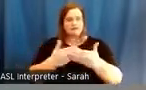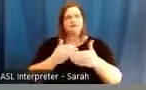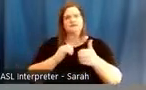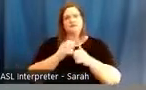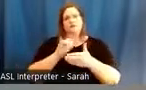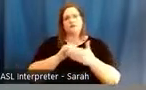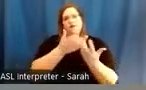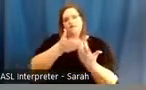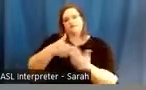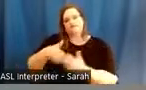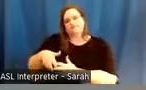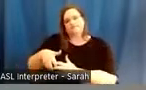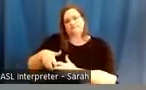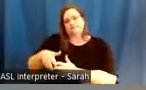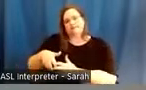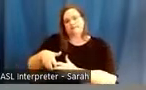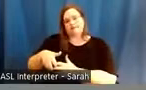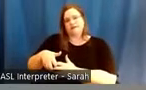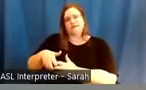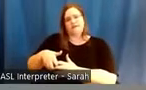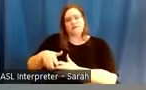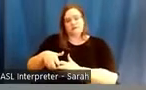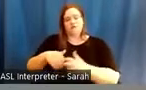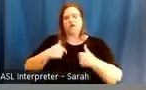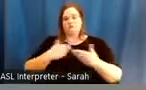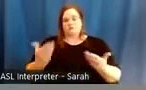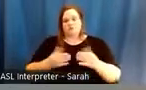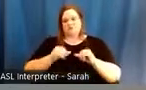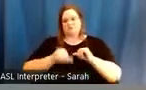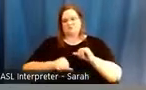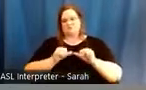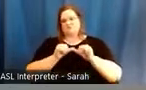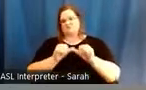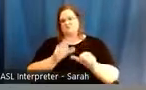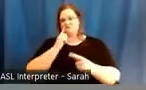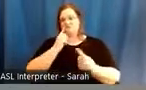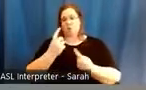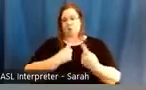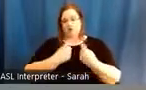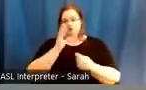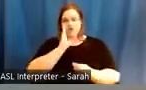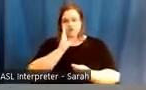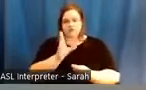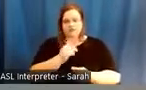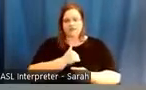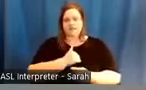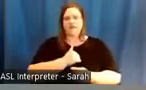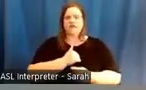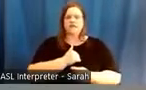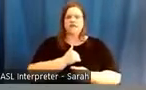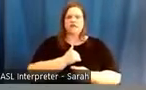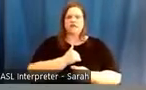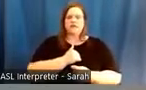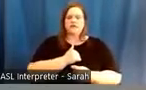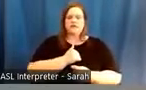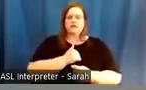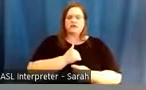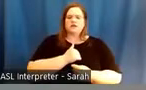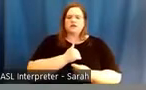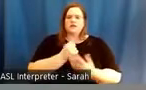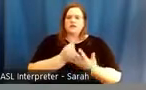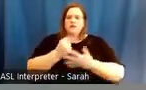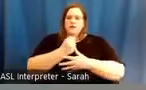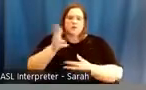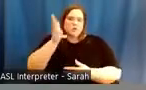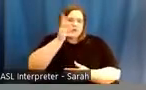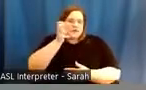So I'm going to be around for questions. You know, I just wanted to really mainly listen and hear how